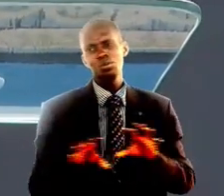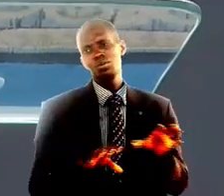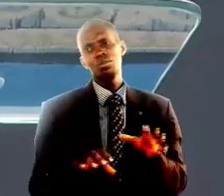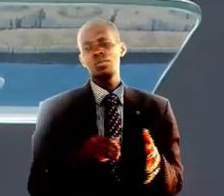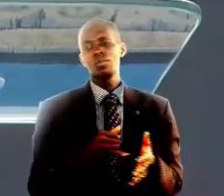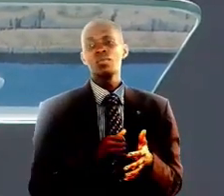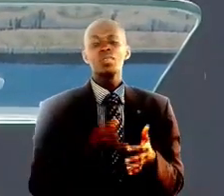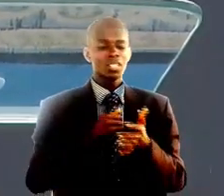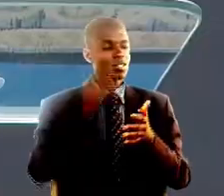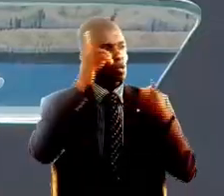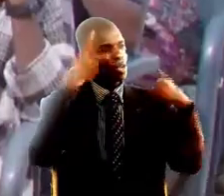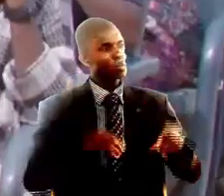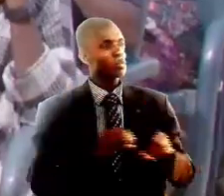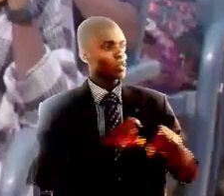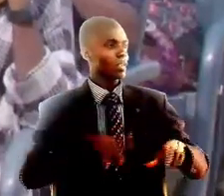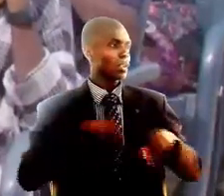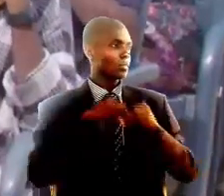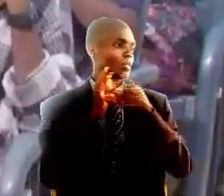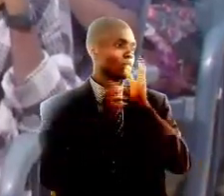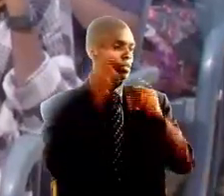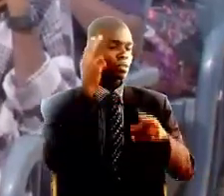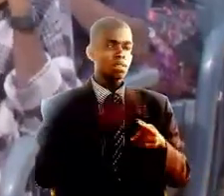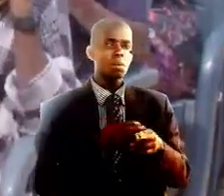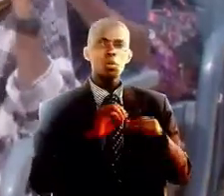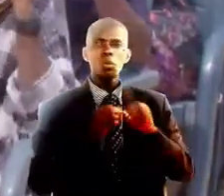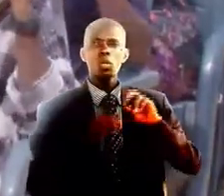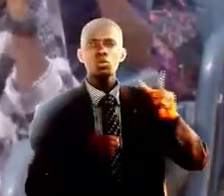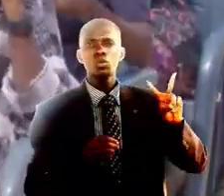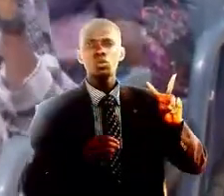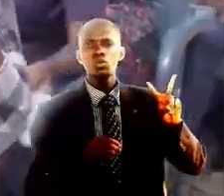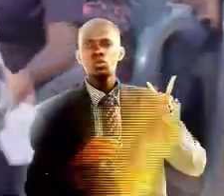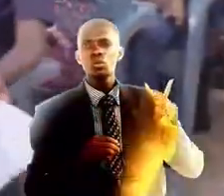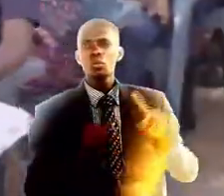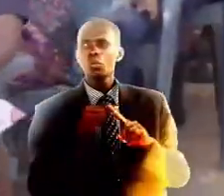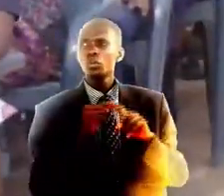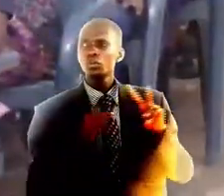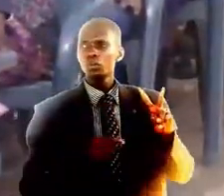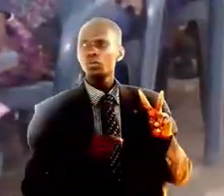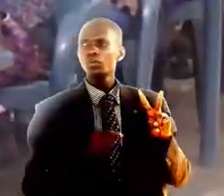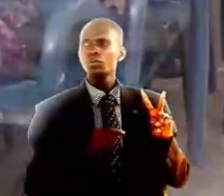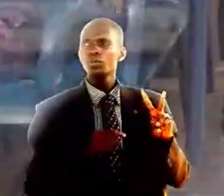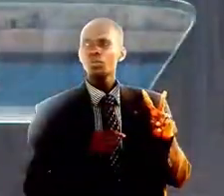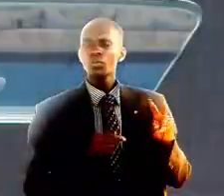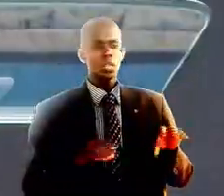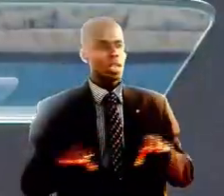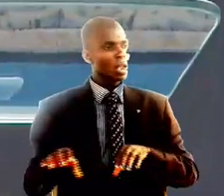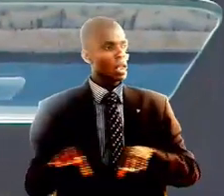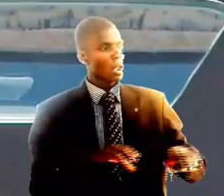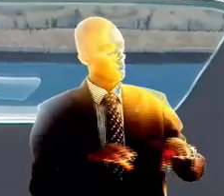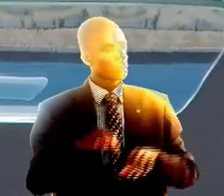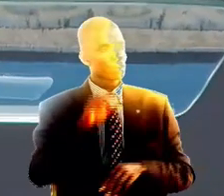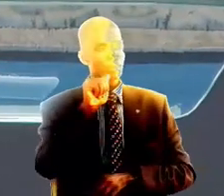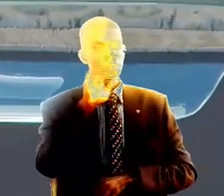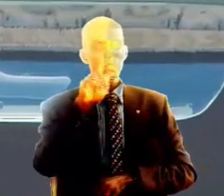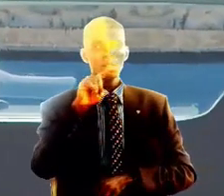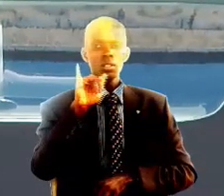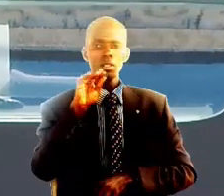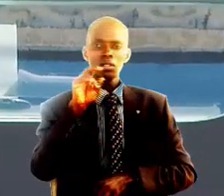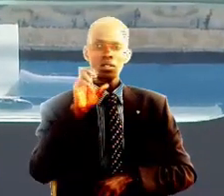will happen. Look at number two now. Number two, actions that